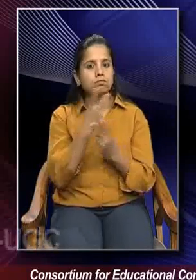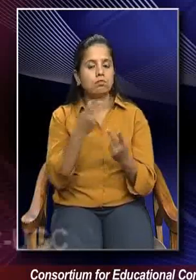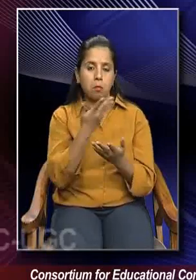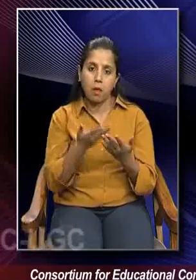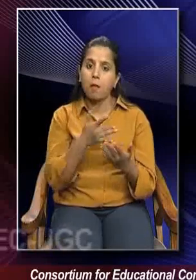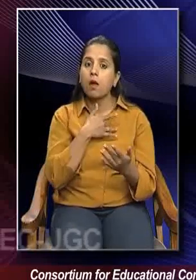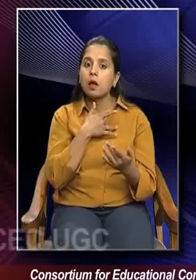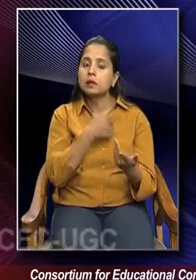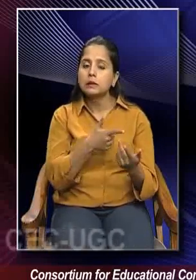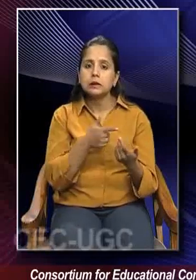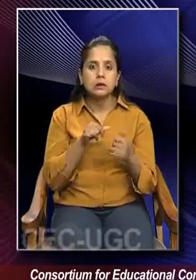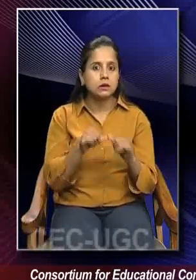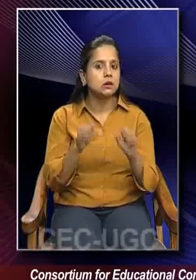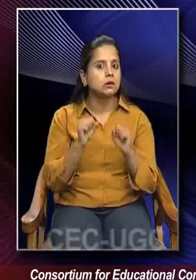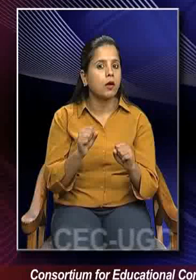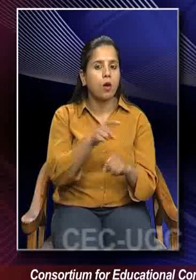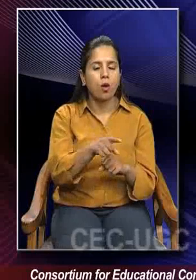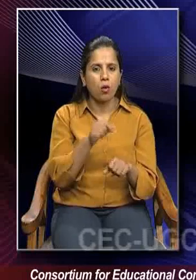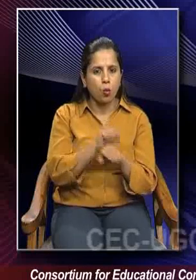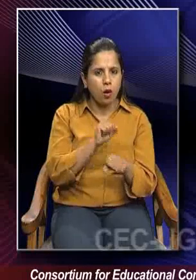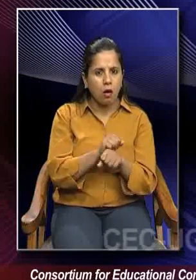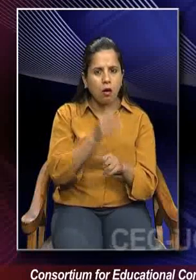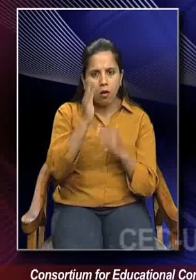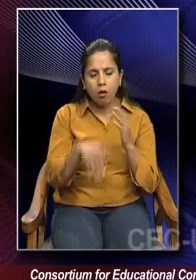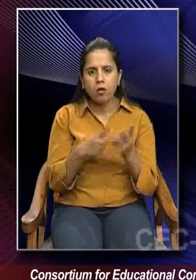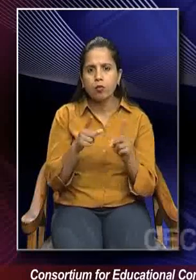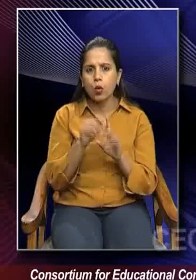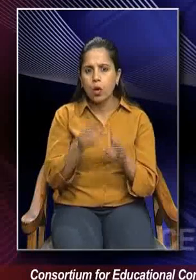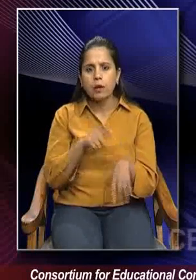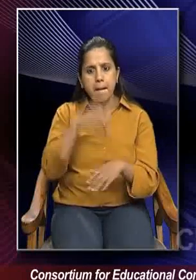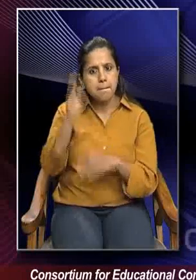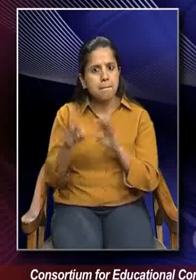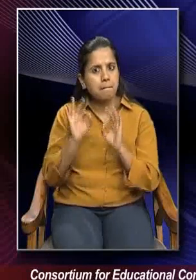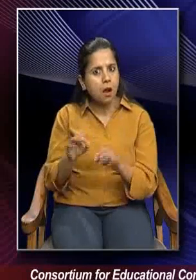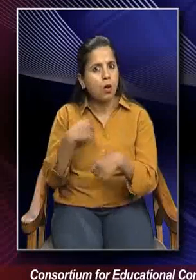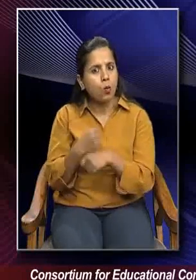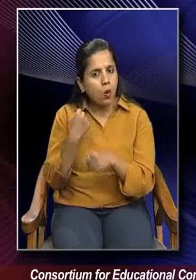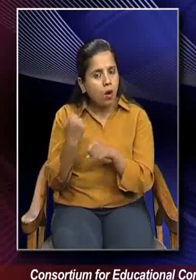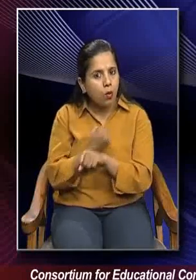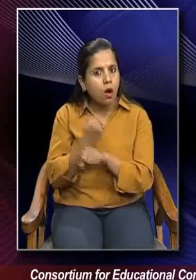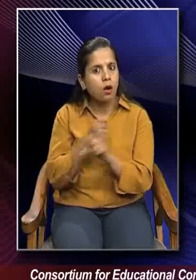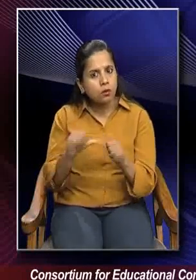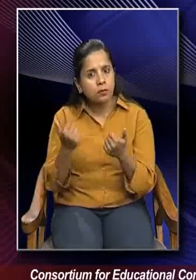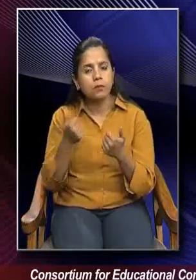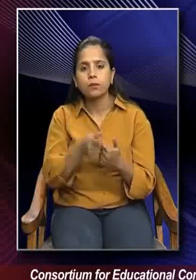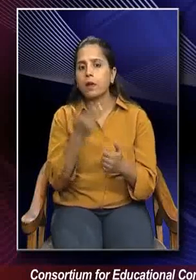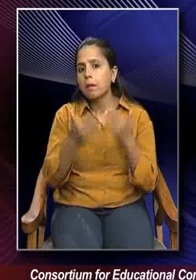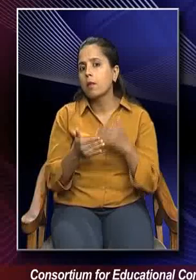struggle to organize their task, meet the deadlines, and leading